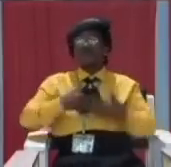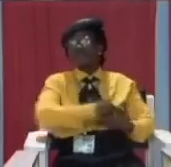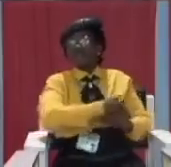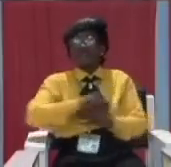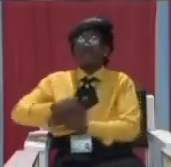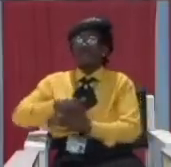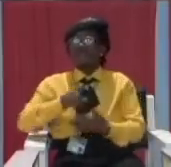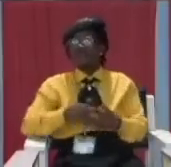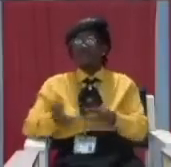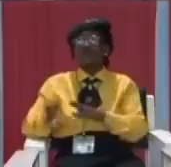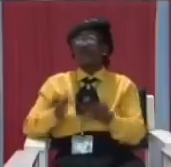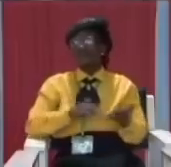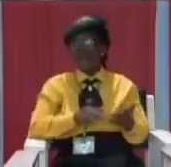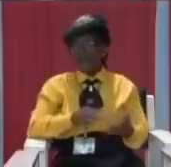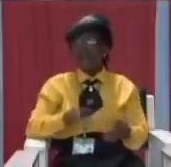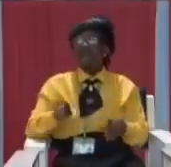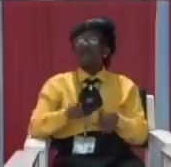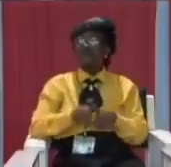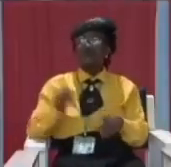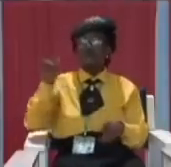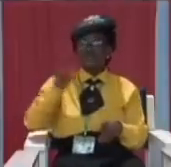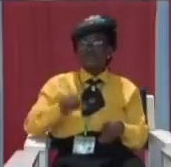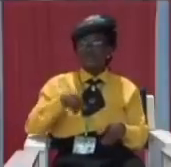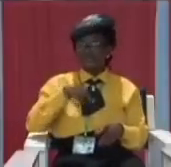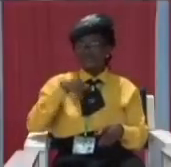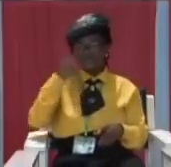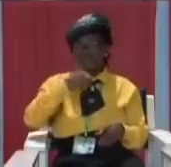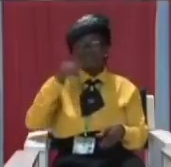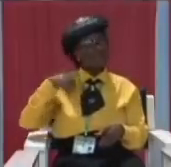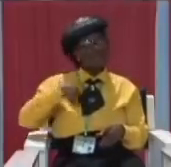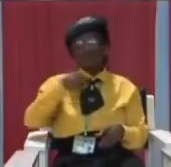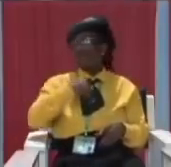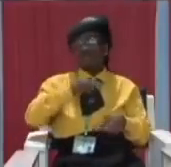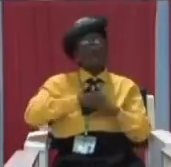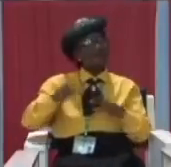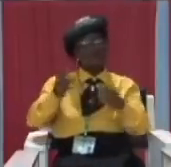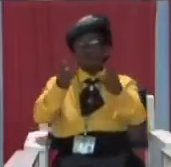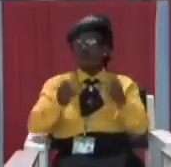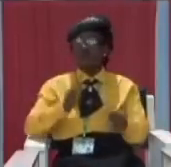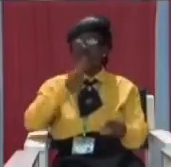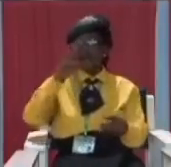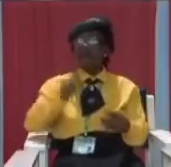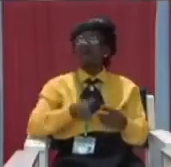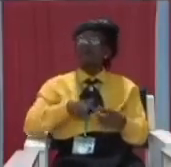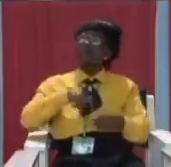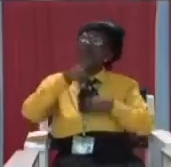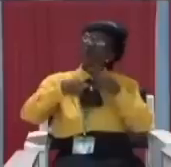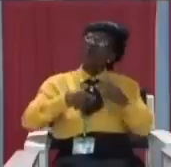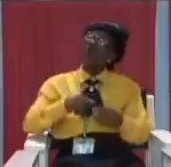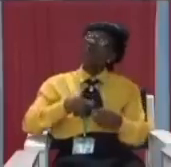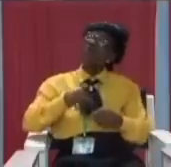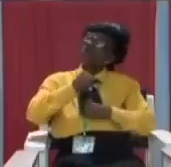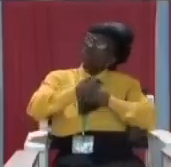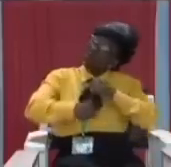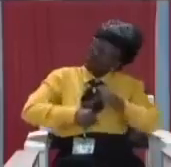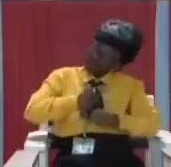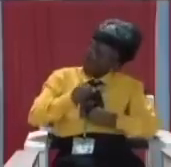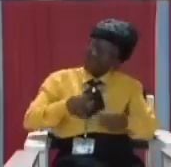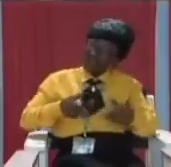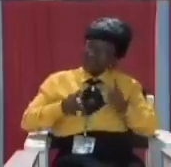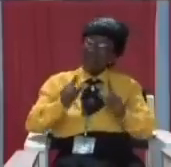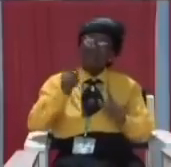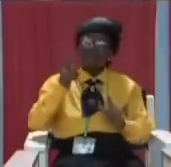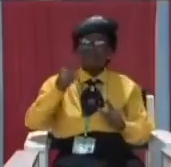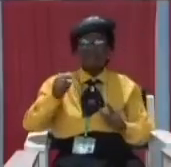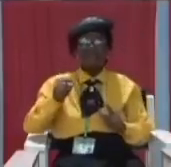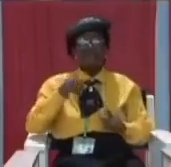And they said, no, we don't want her to go through labor. Let this thing be by cesarean operation. So they put